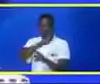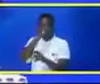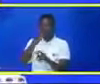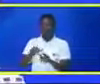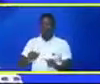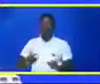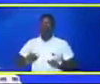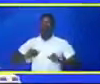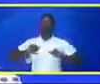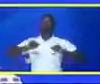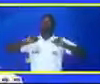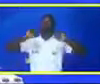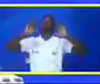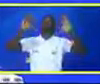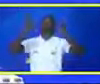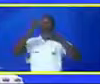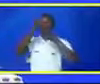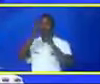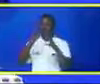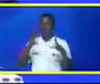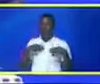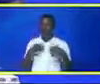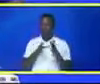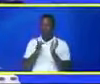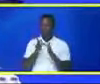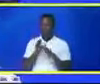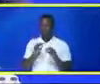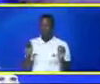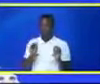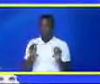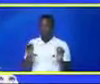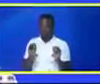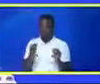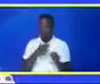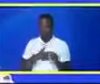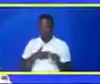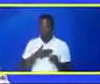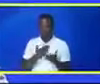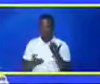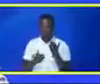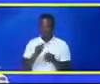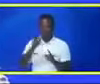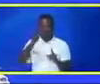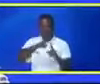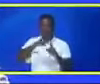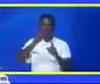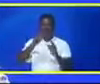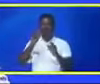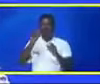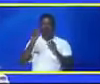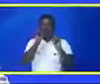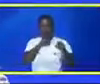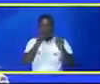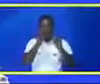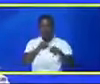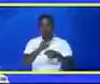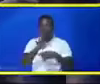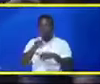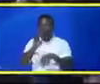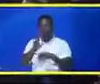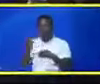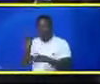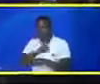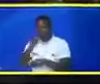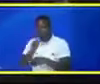a genuine decision for Jesus. Perhaps you've even attended all the days, and yet